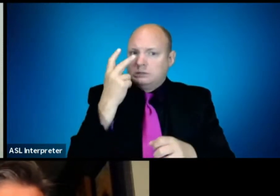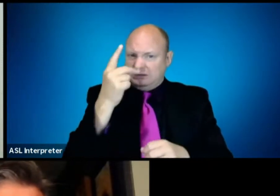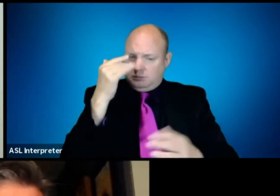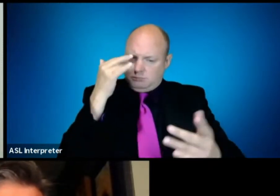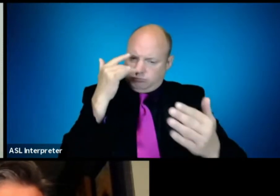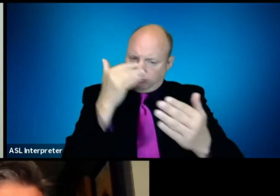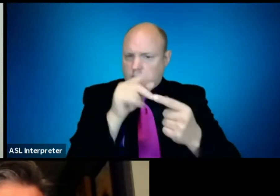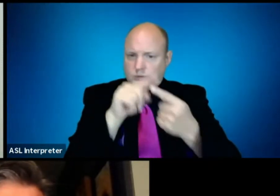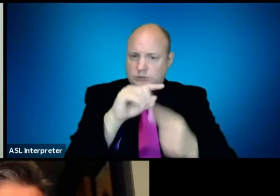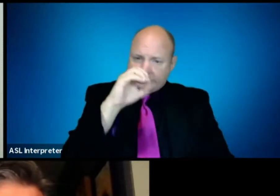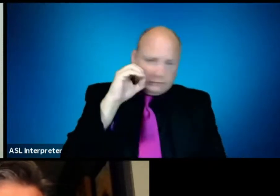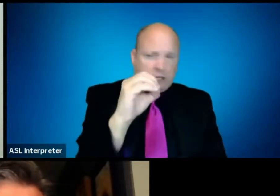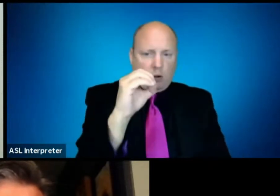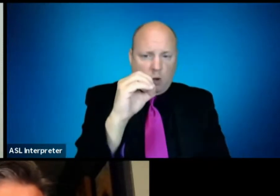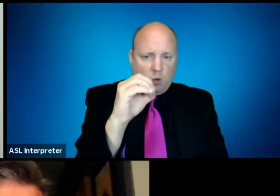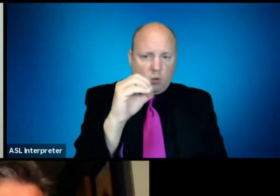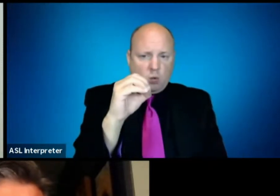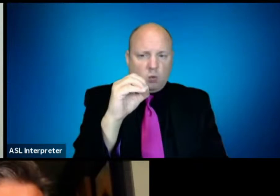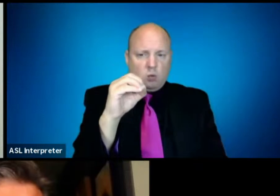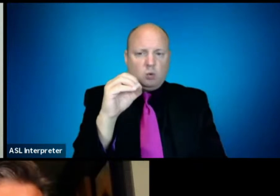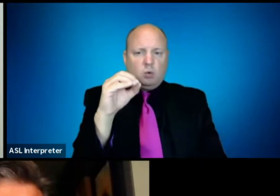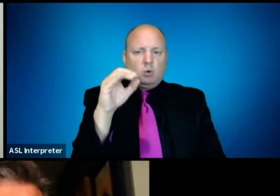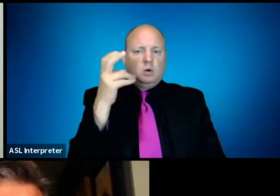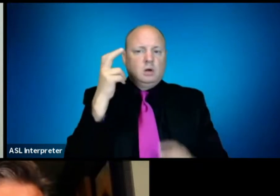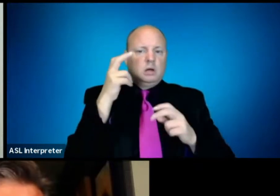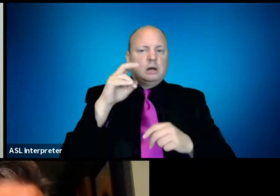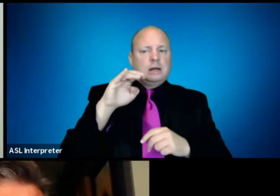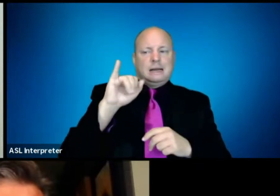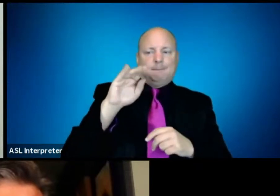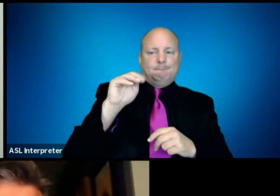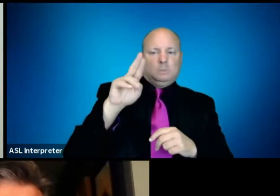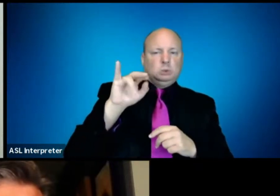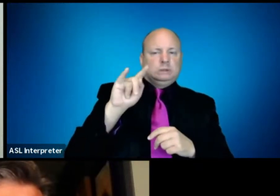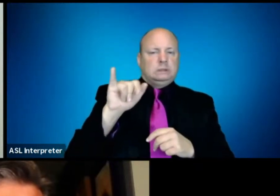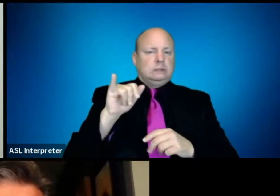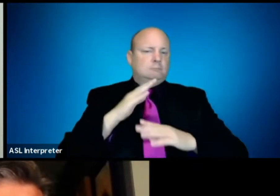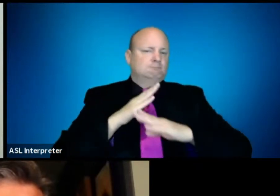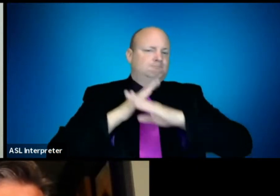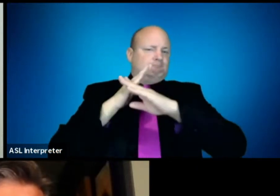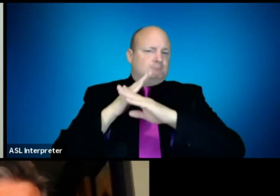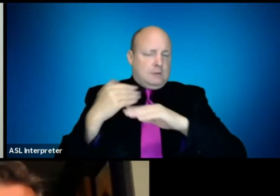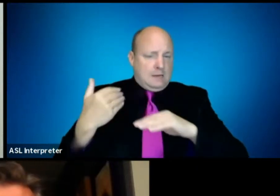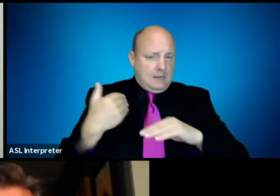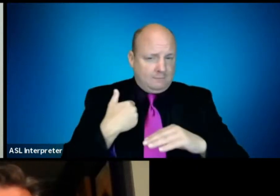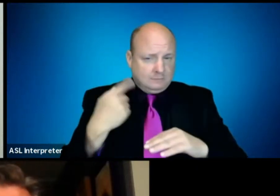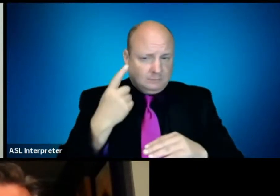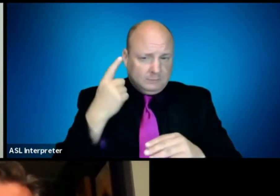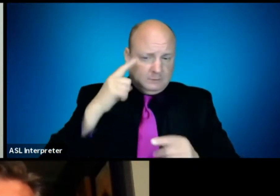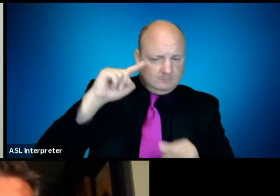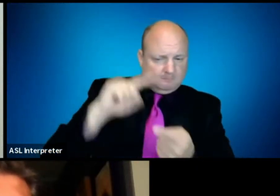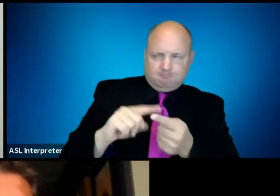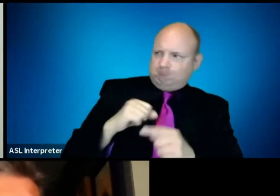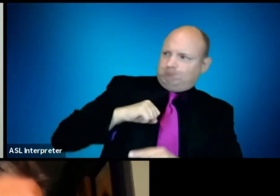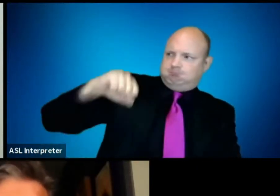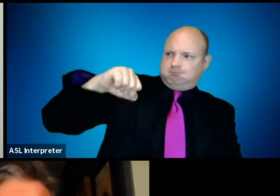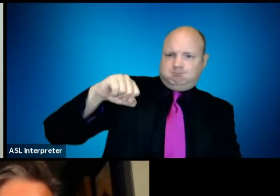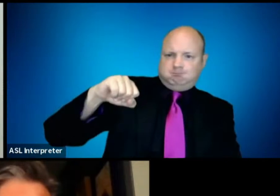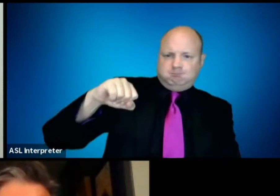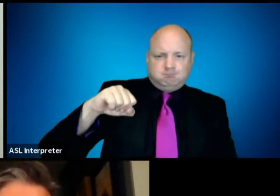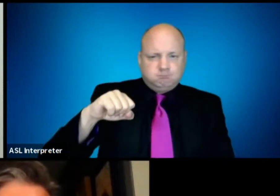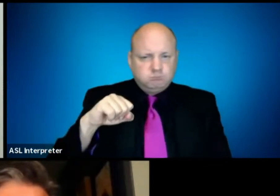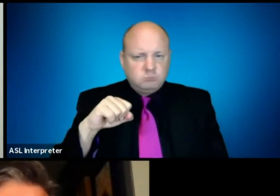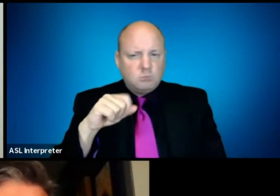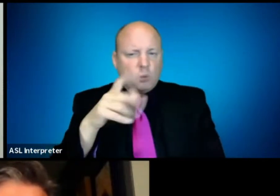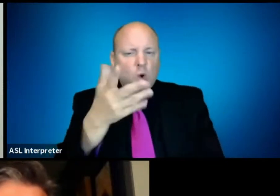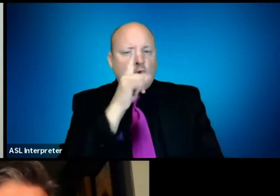not seeing that anymore on the chart, and I'm wondering what the situation is going to be like in Thanksgiving time and